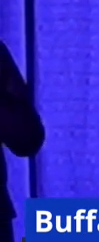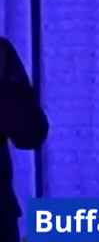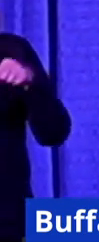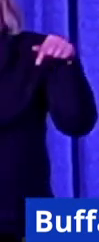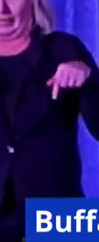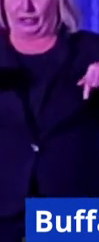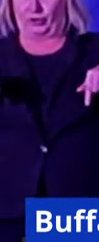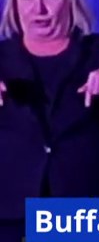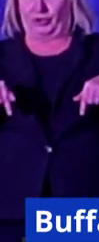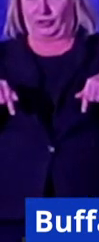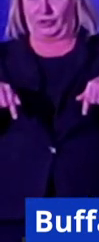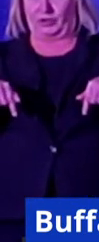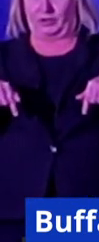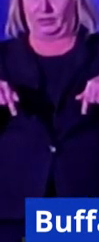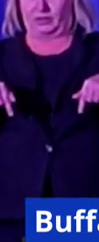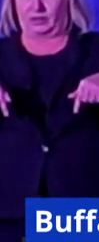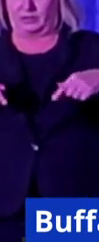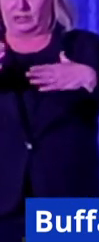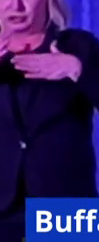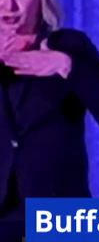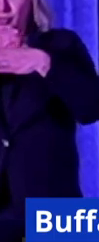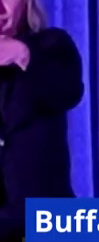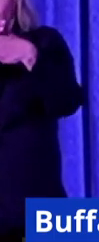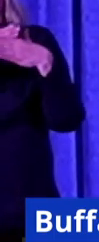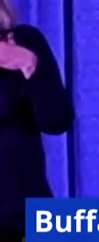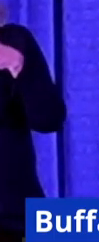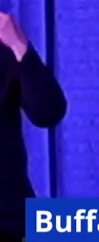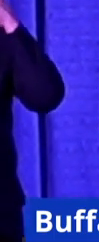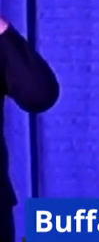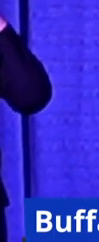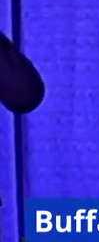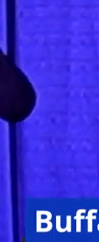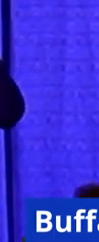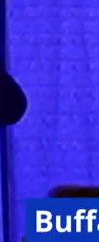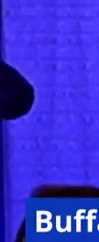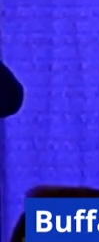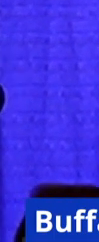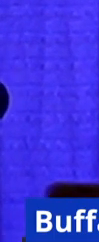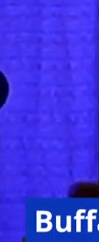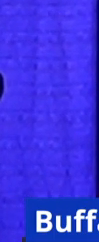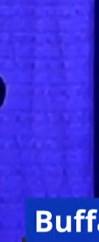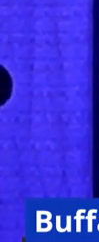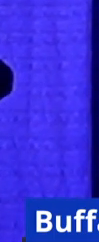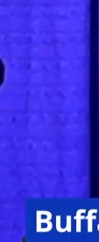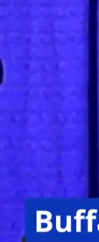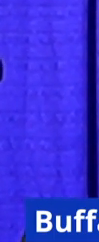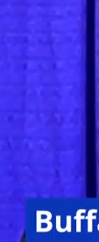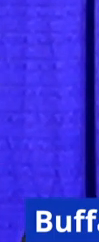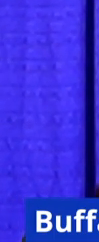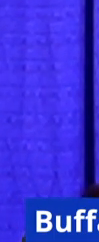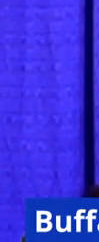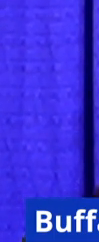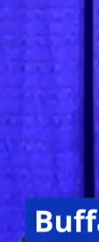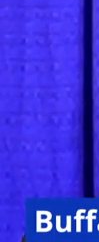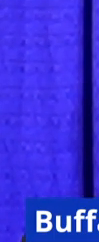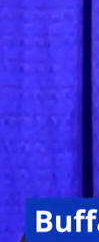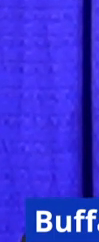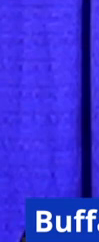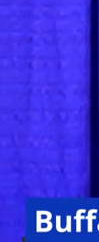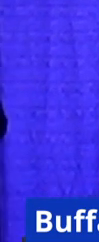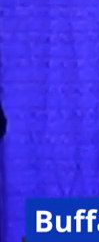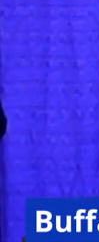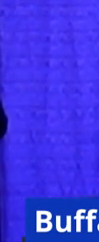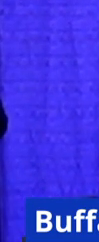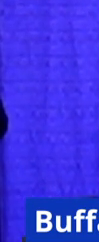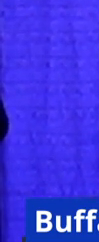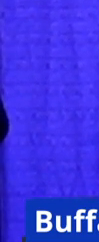here with shared experiences that many of you had. Yes, I was the granddaughter of very,